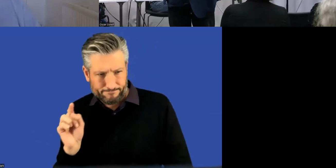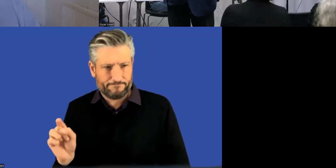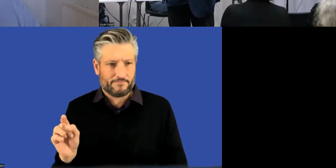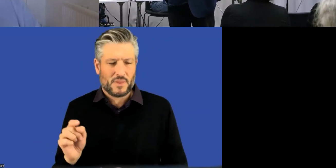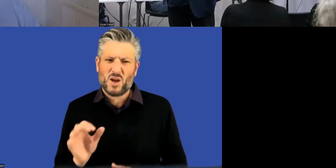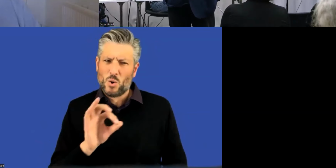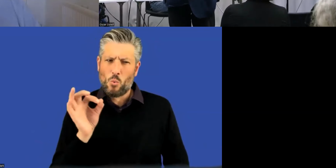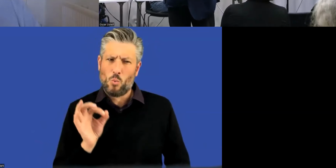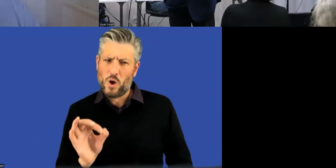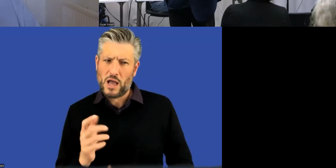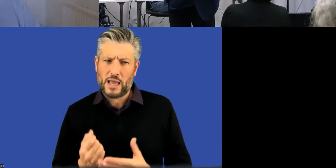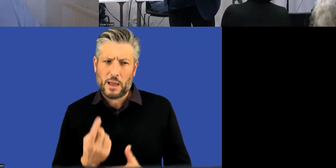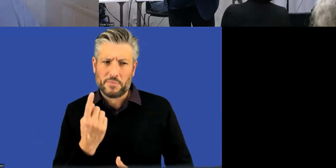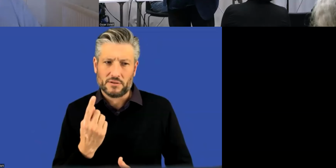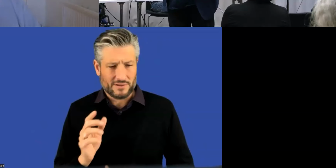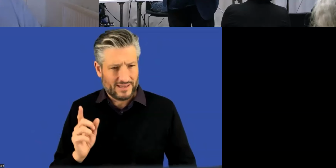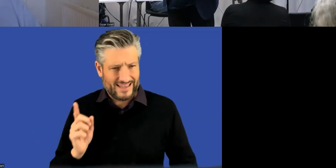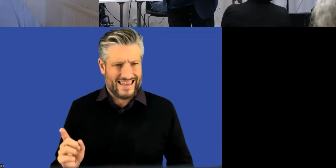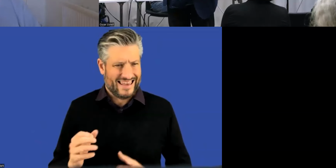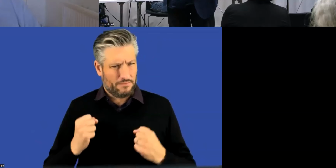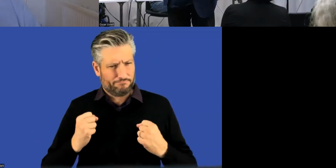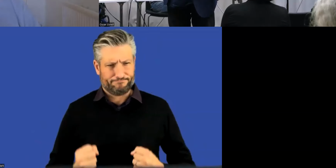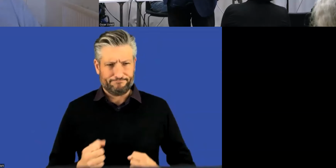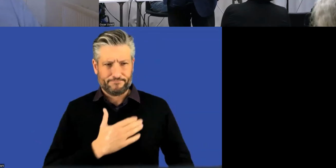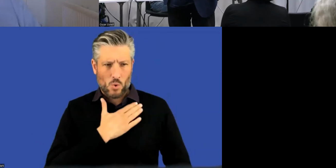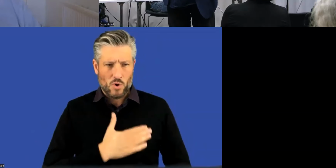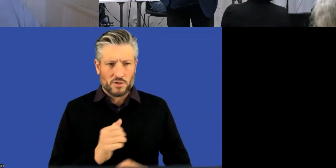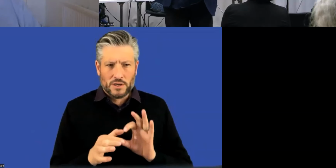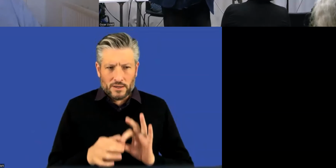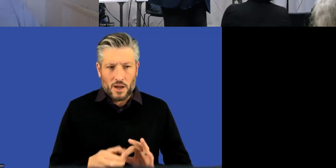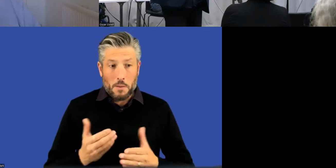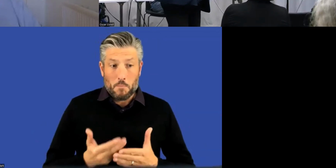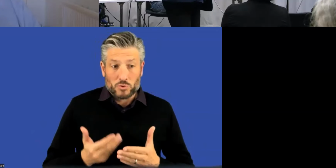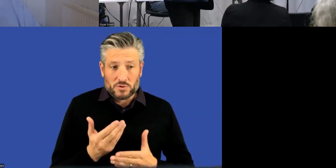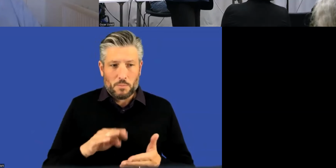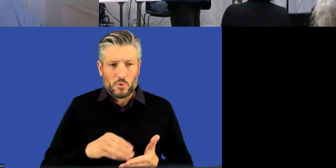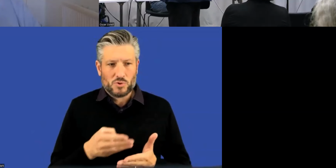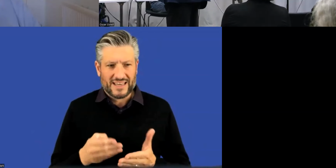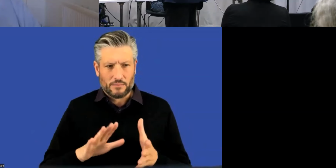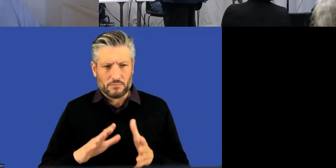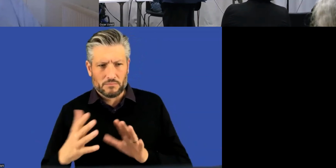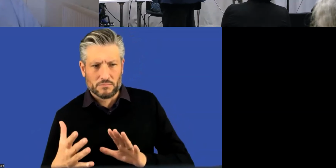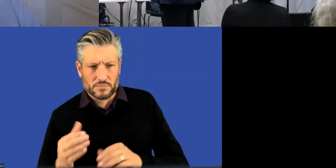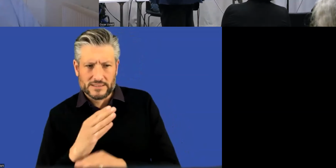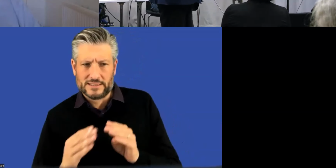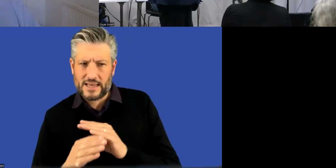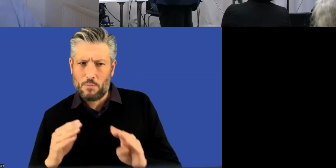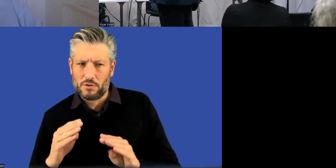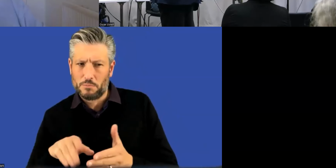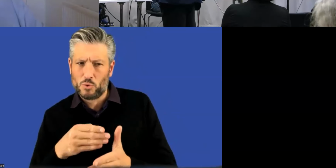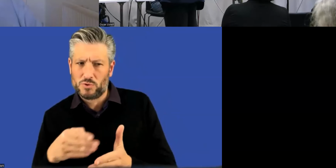you know, the canon of modernism, why did this guy come and do music for disability? Well, for exactly the reason that Femke